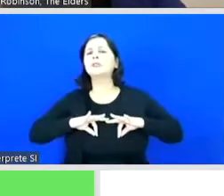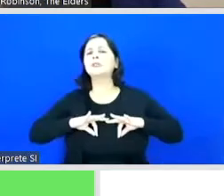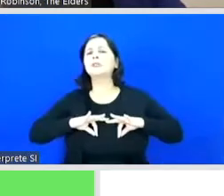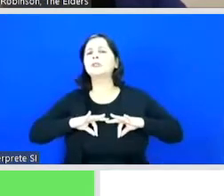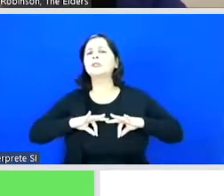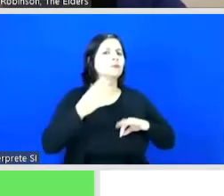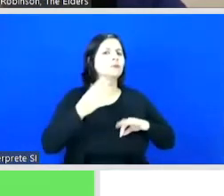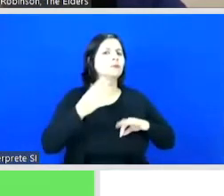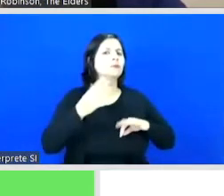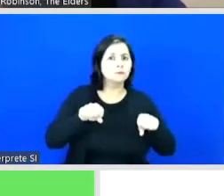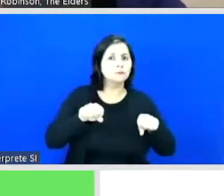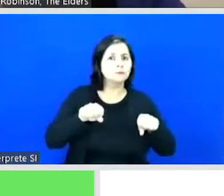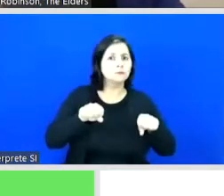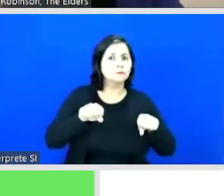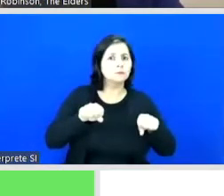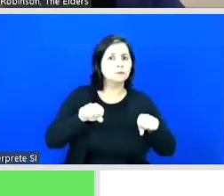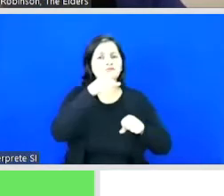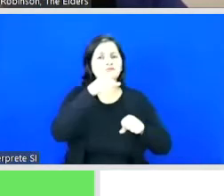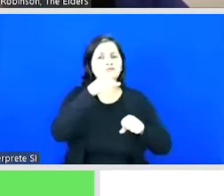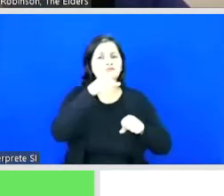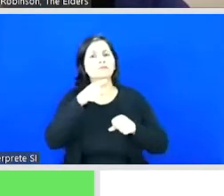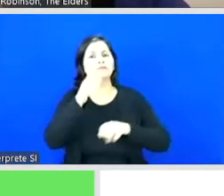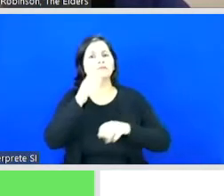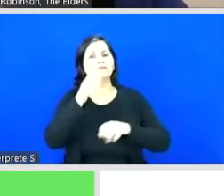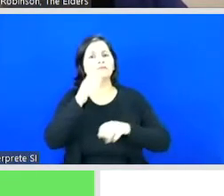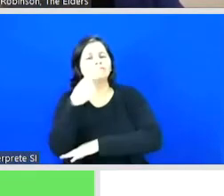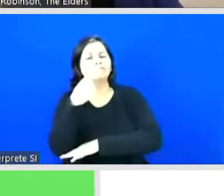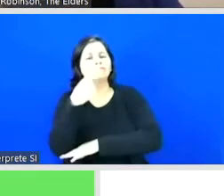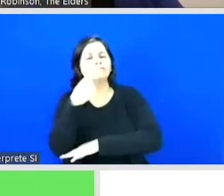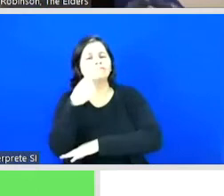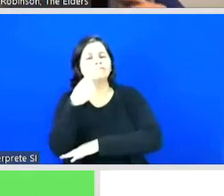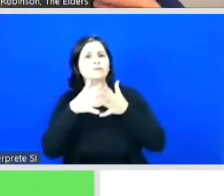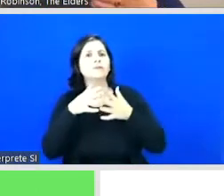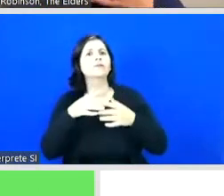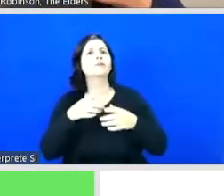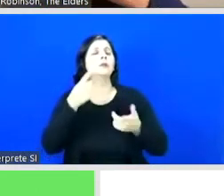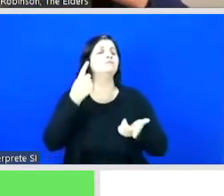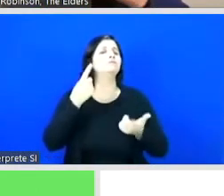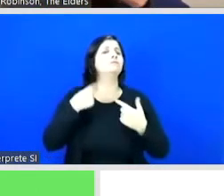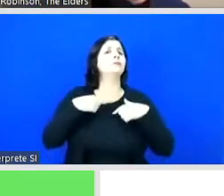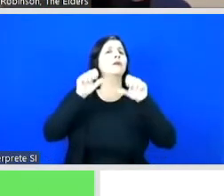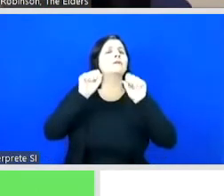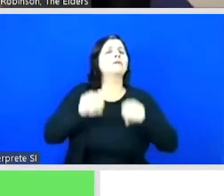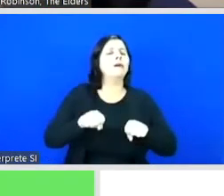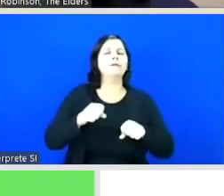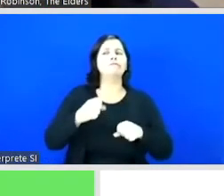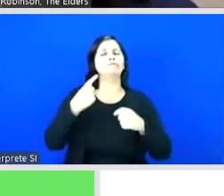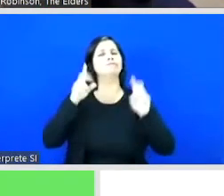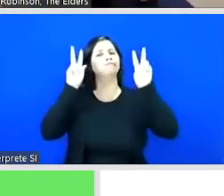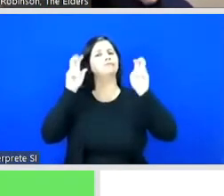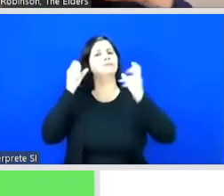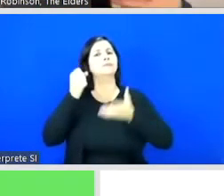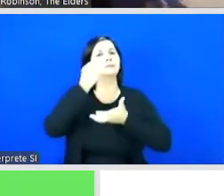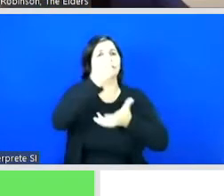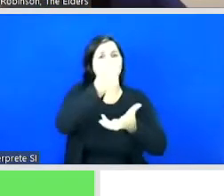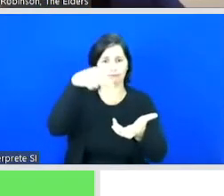climate finance work for women and make more climate finance flow to women organizations and